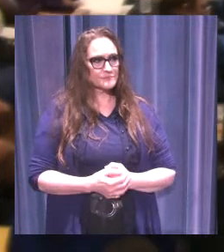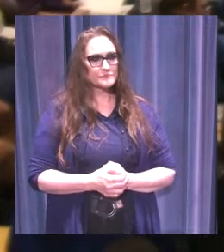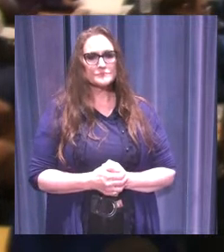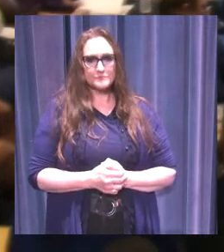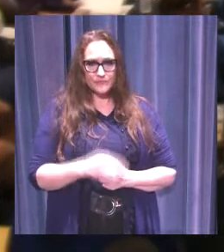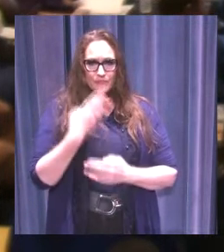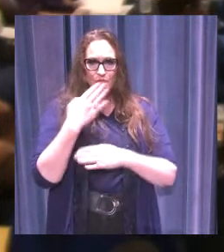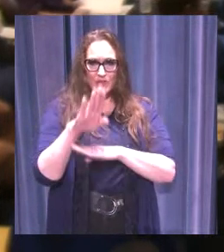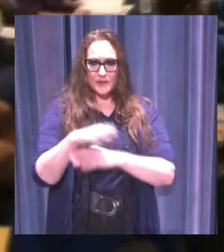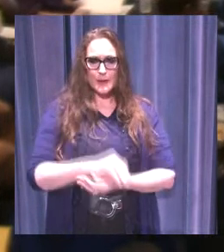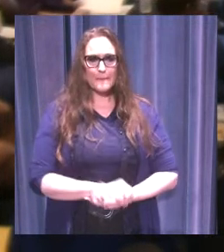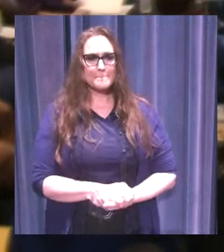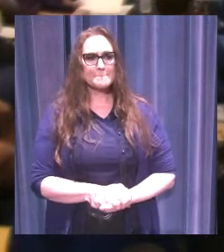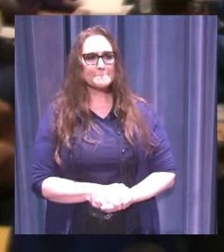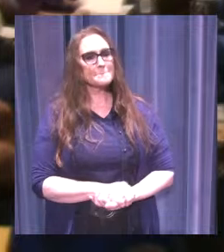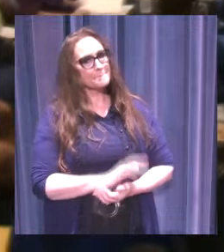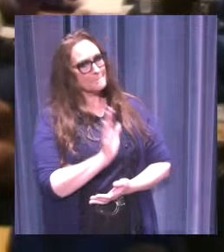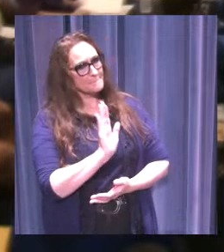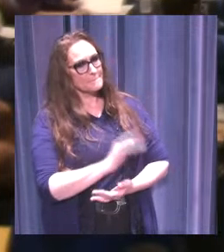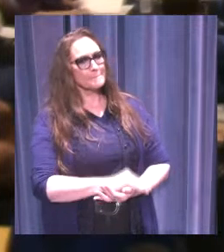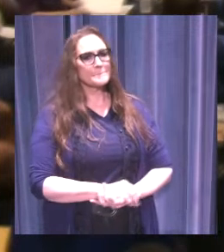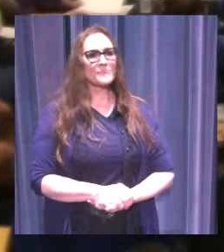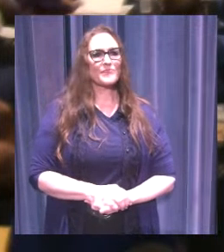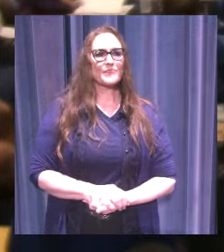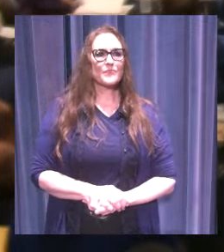Good afternoon. Hello.